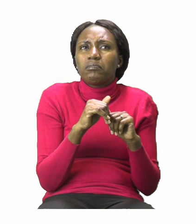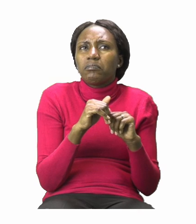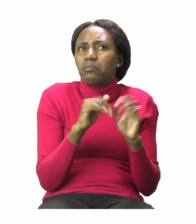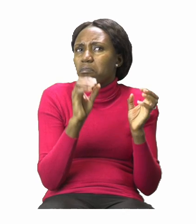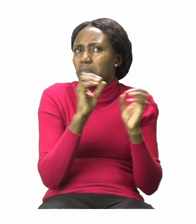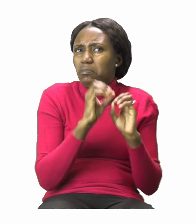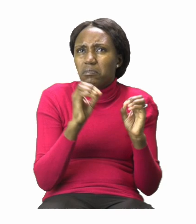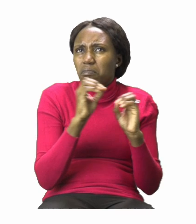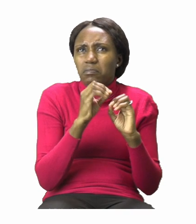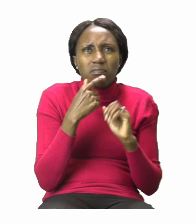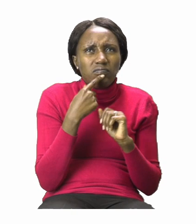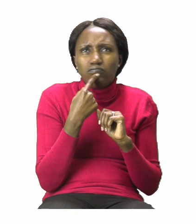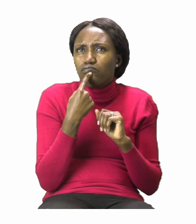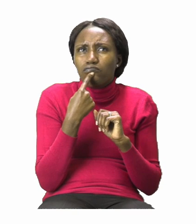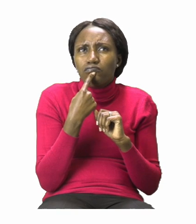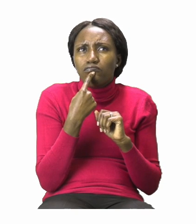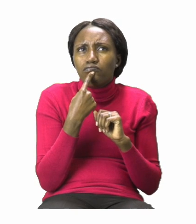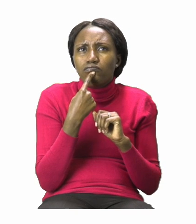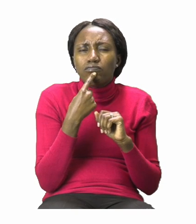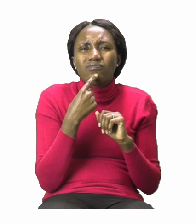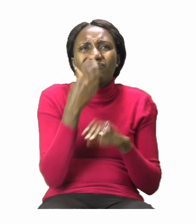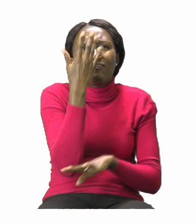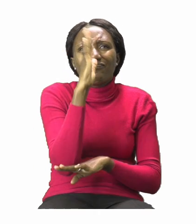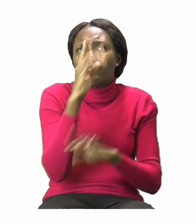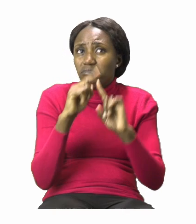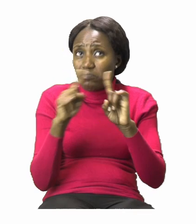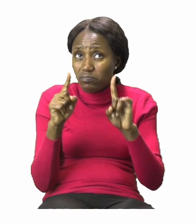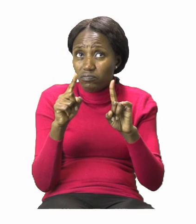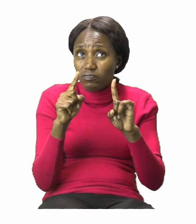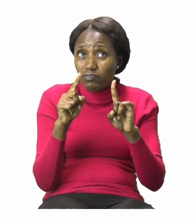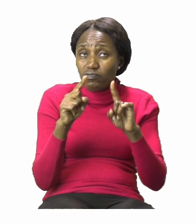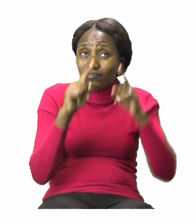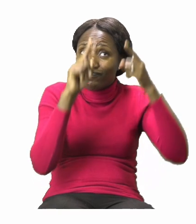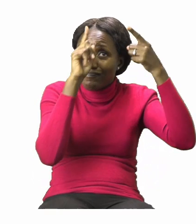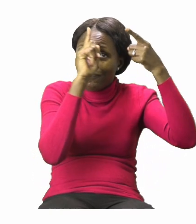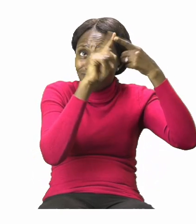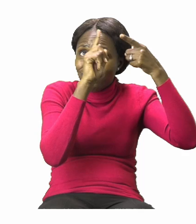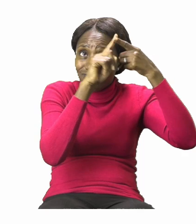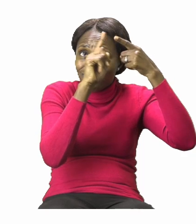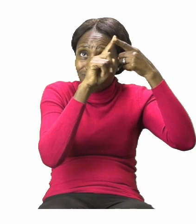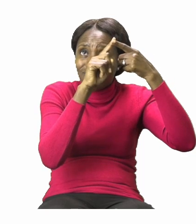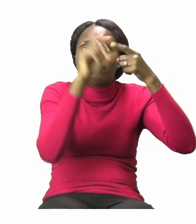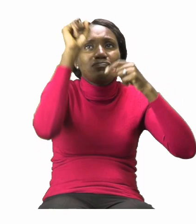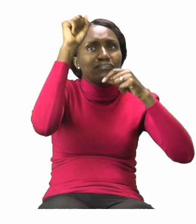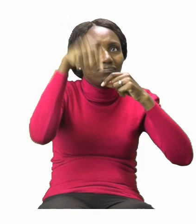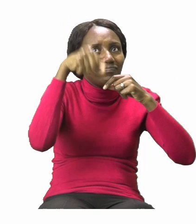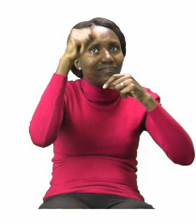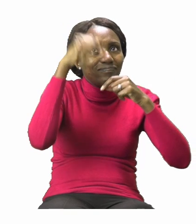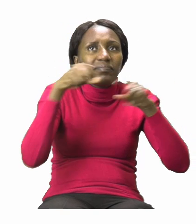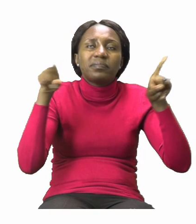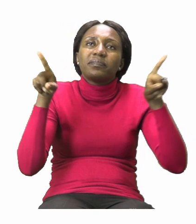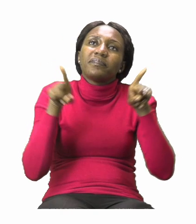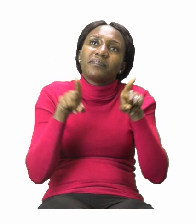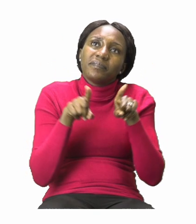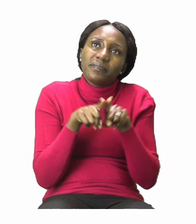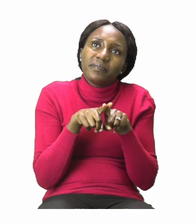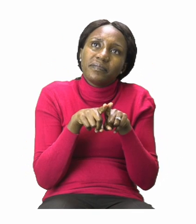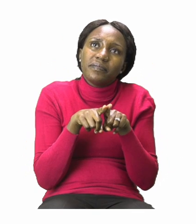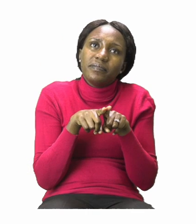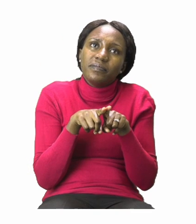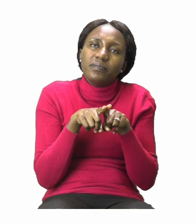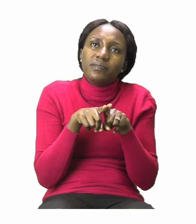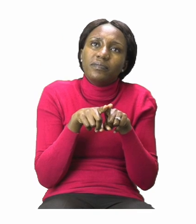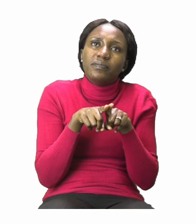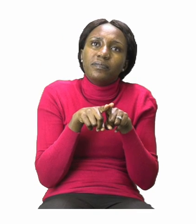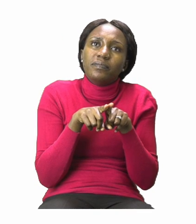No, that tree looks different from the tree we have. So that means this tree belongs to